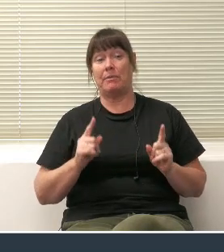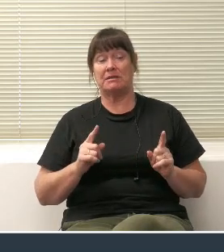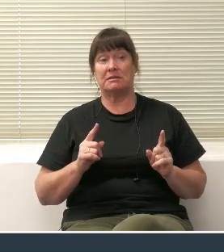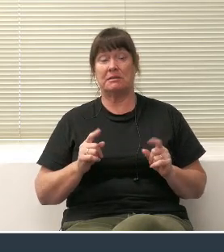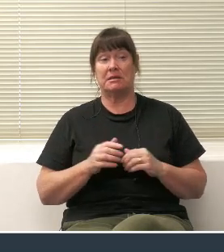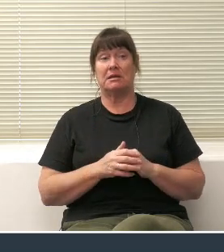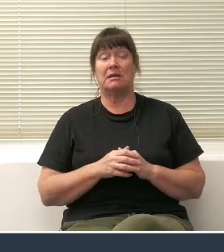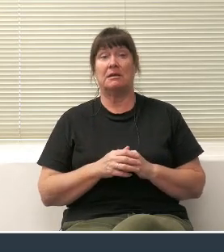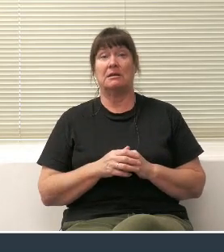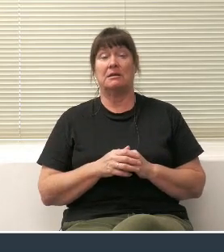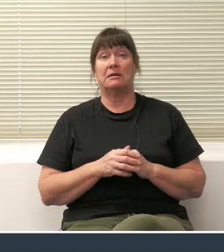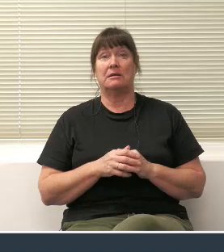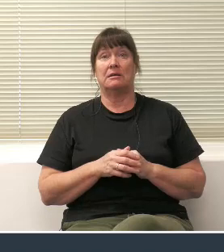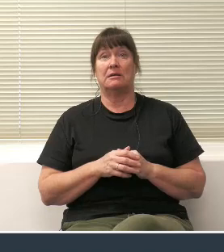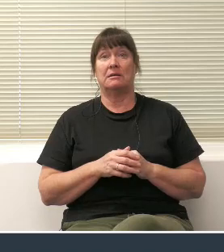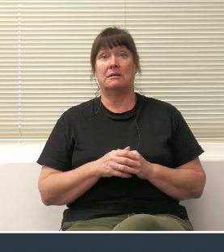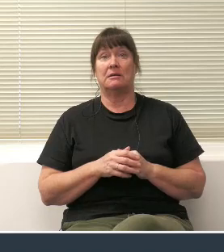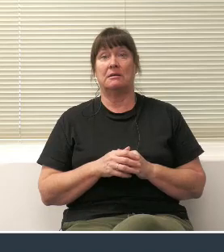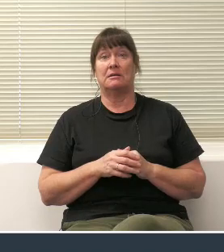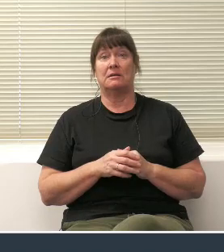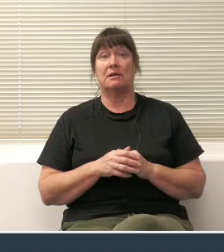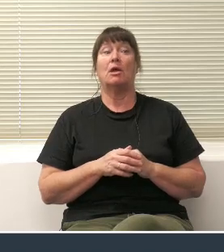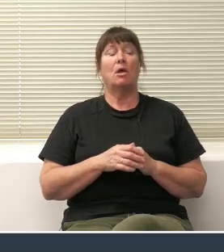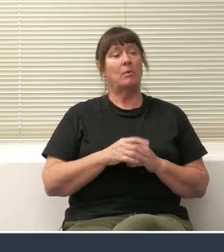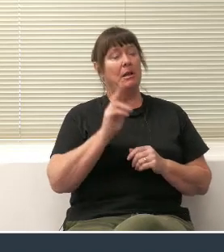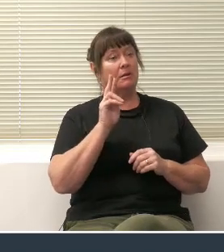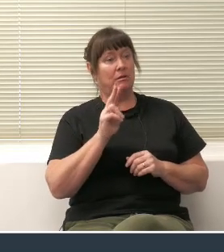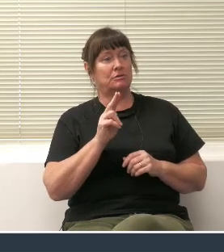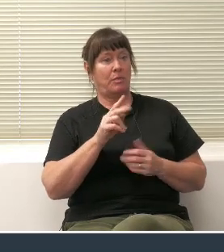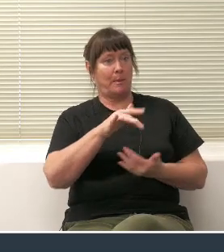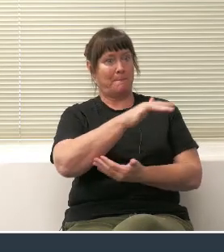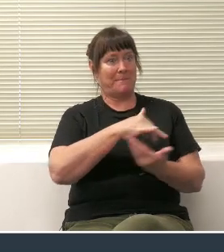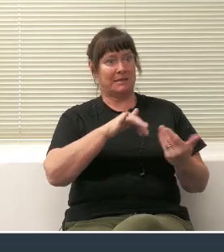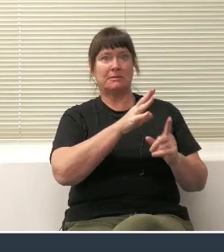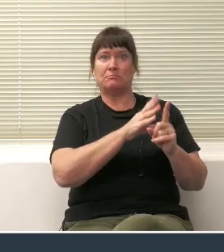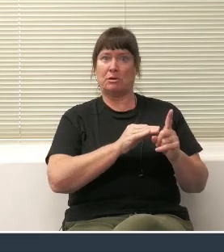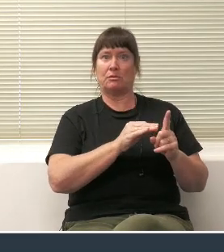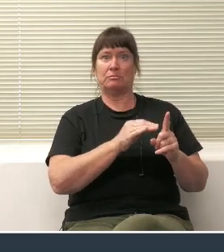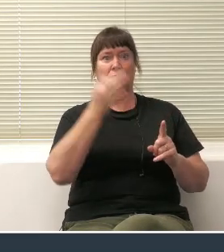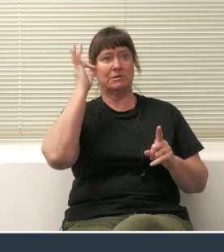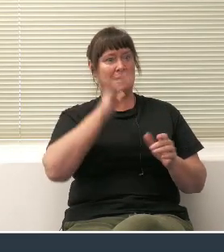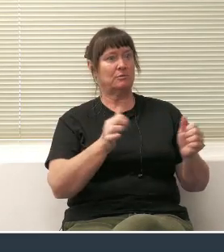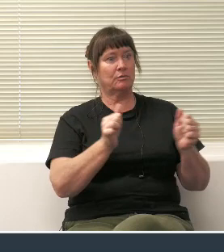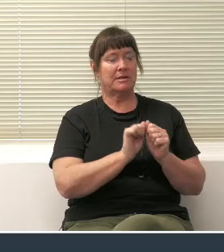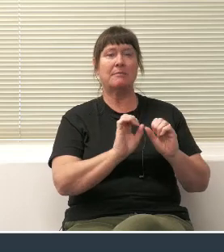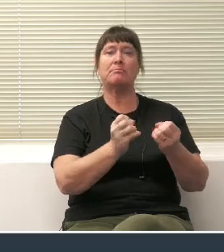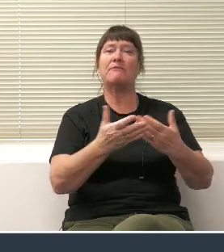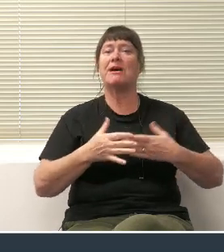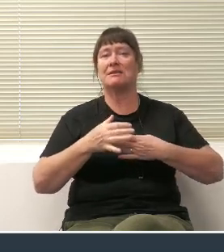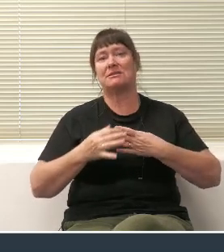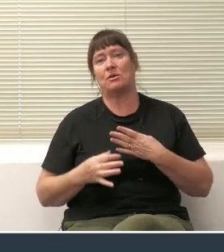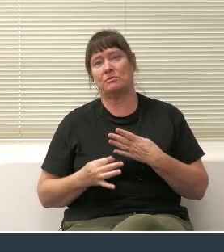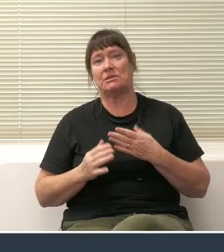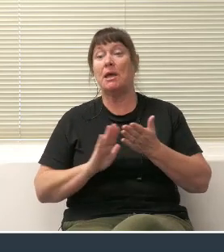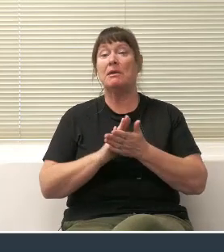we went with the mixed model that Council agreed on to give us those options so that we can